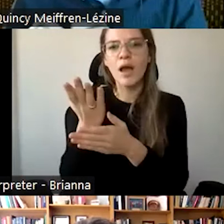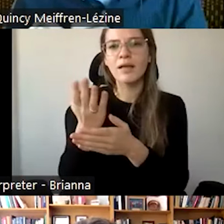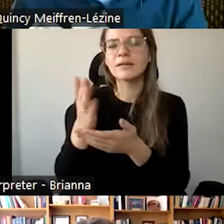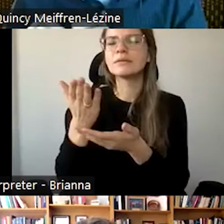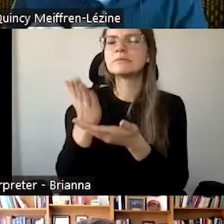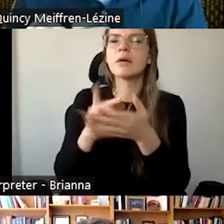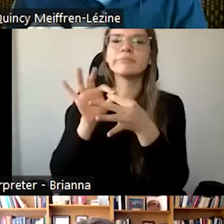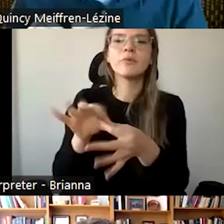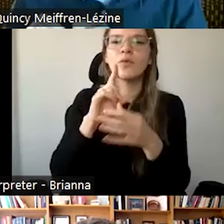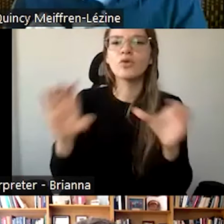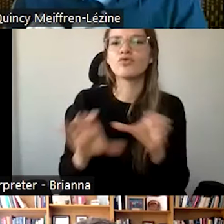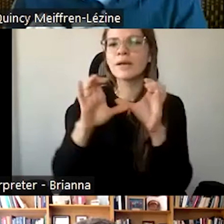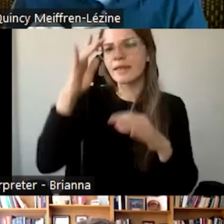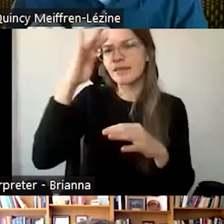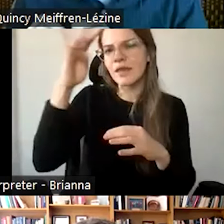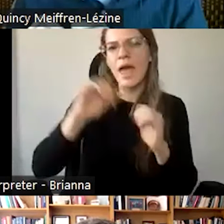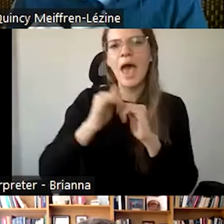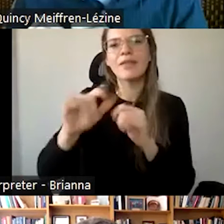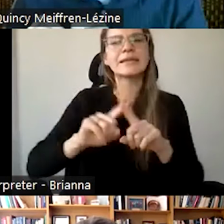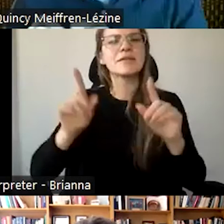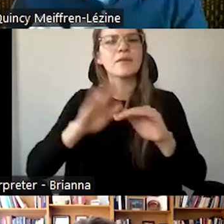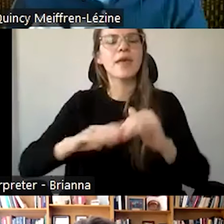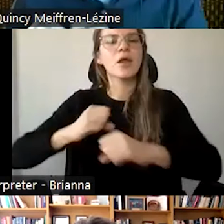how does this differ from the notion of protective factors?